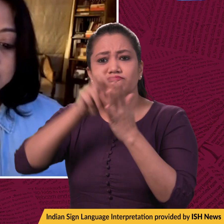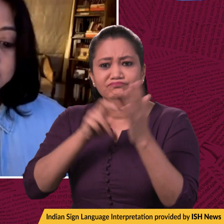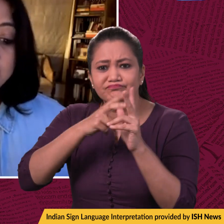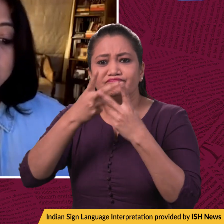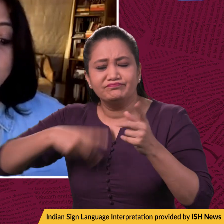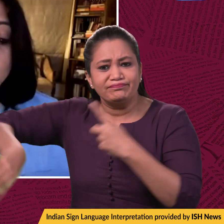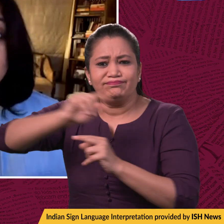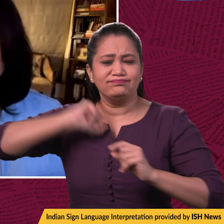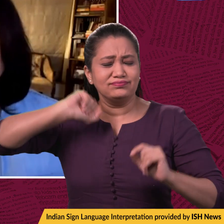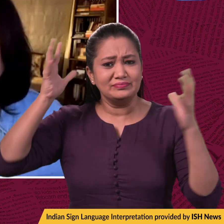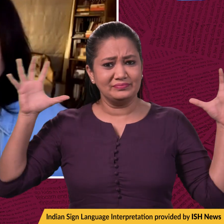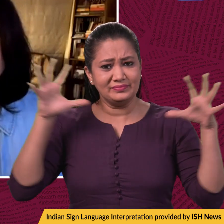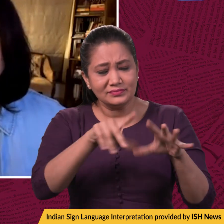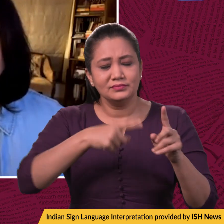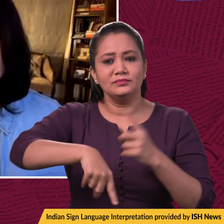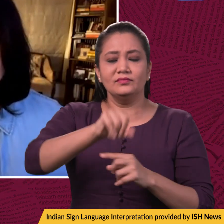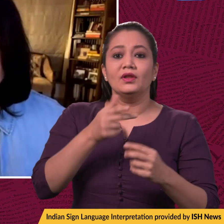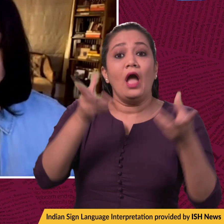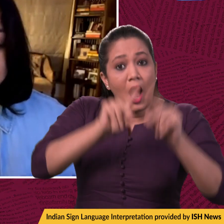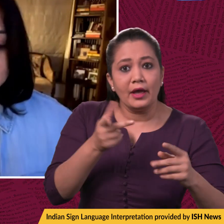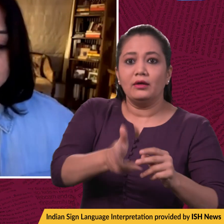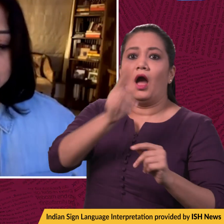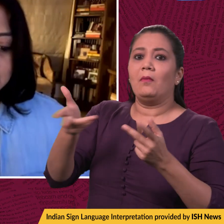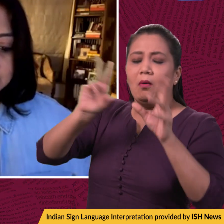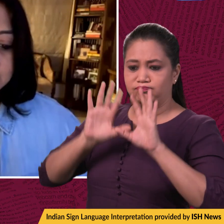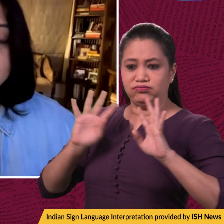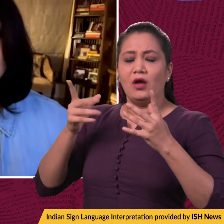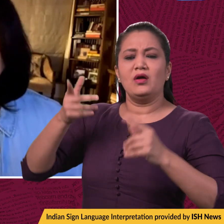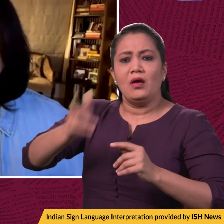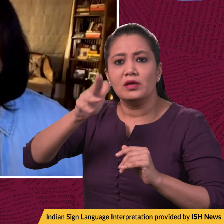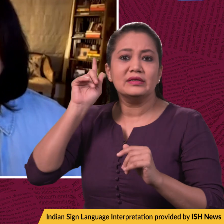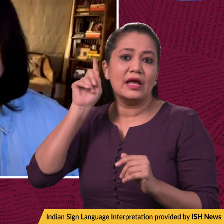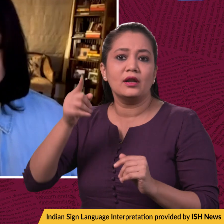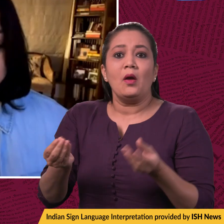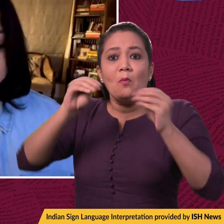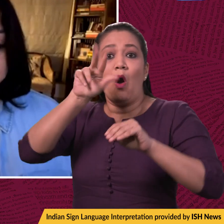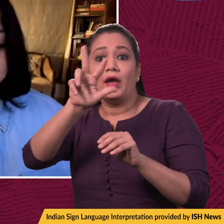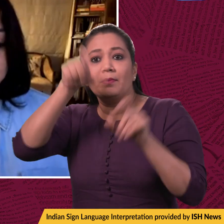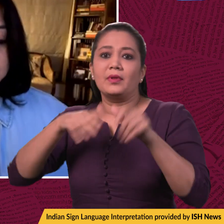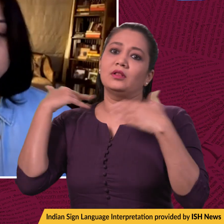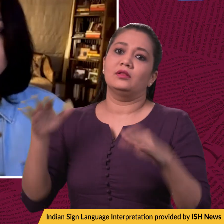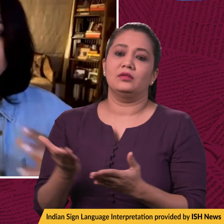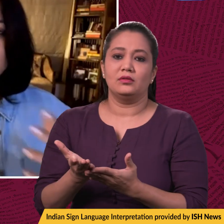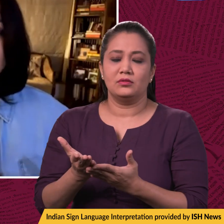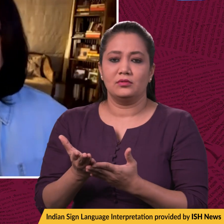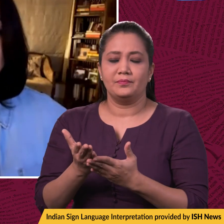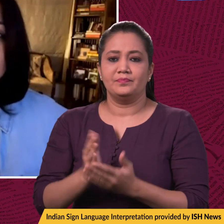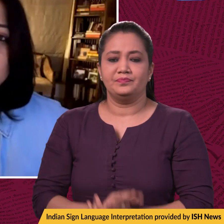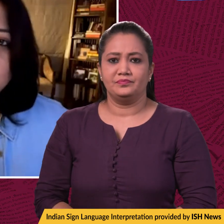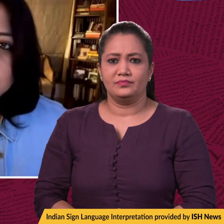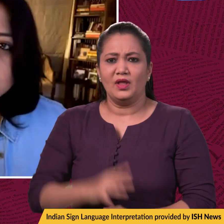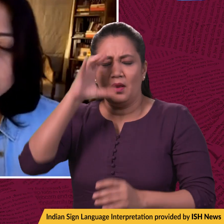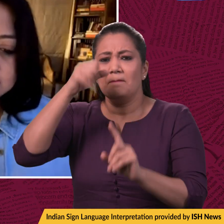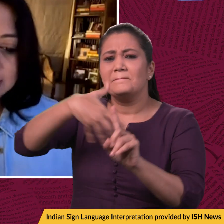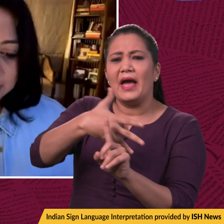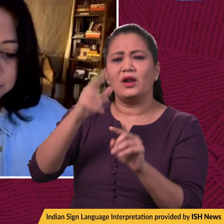mobs later, upon which the security forces fired again on Saturday and Sunday, where 8 more people died. Now, just to give you a background